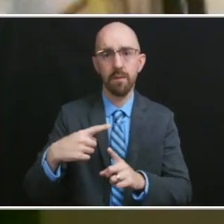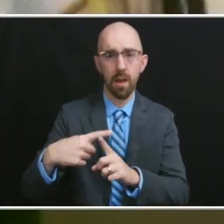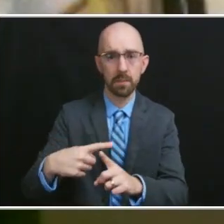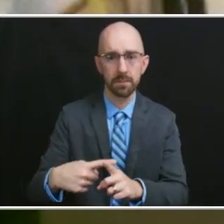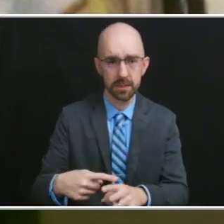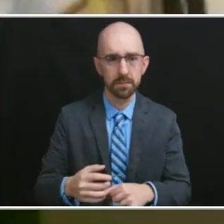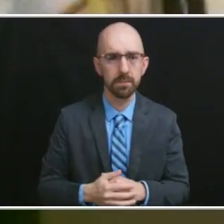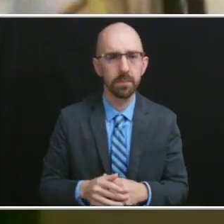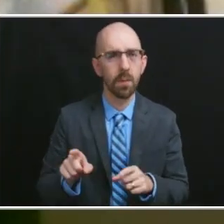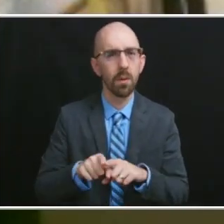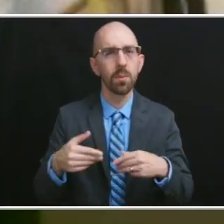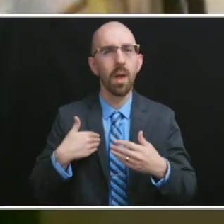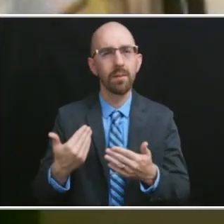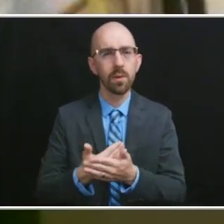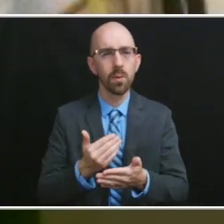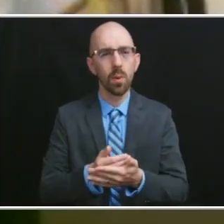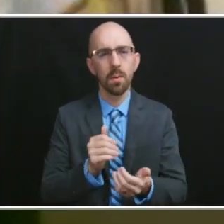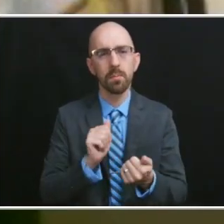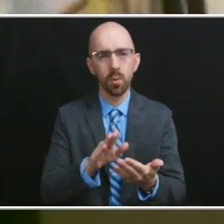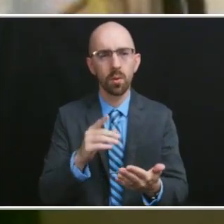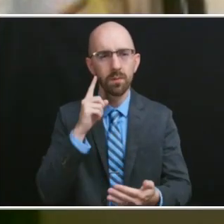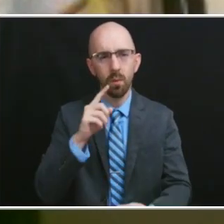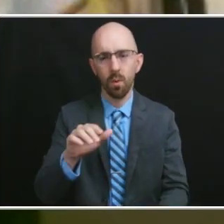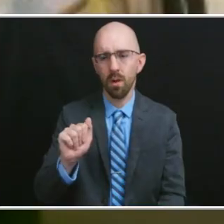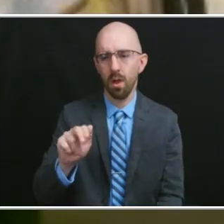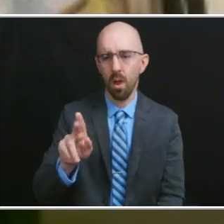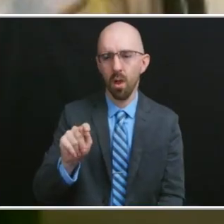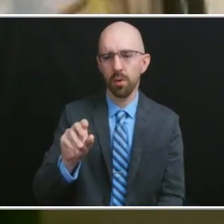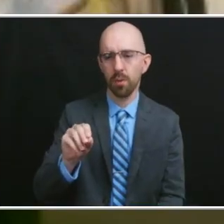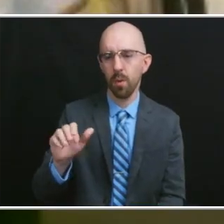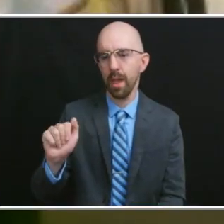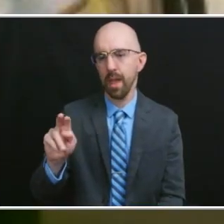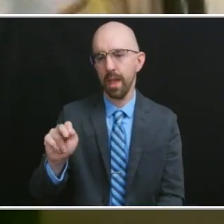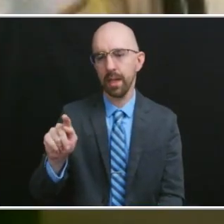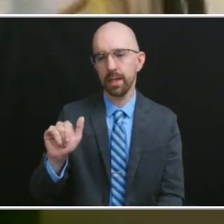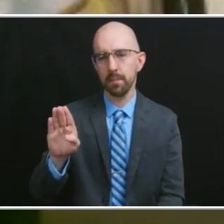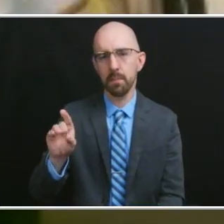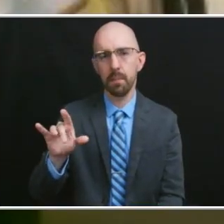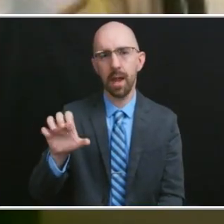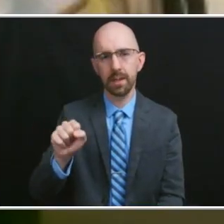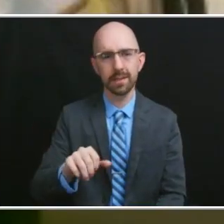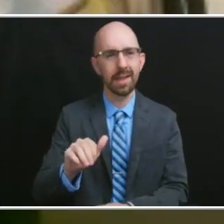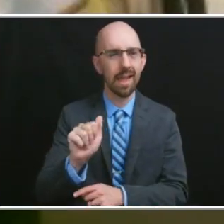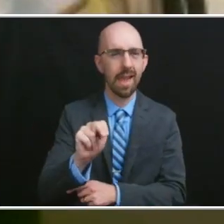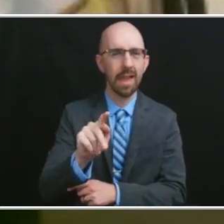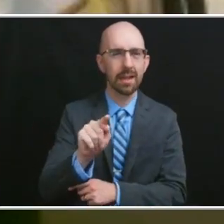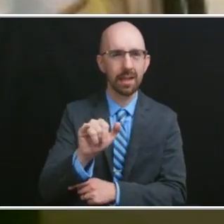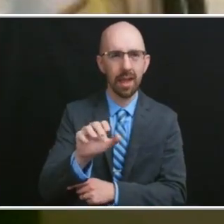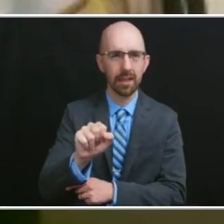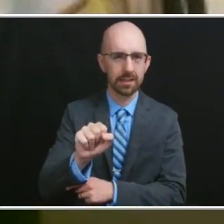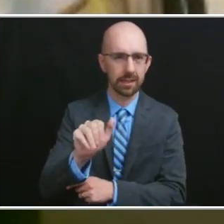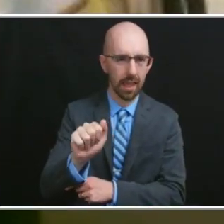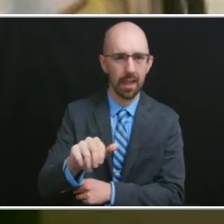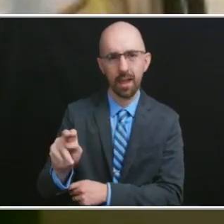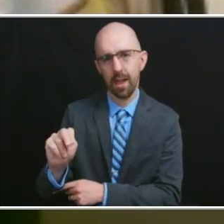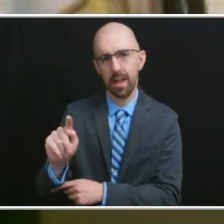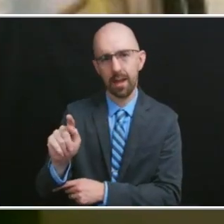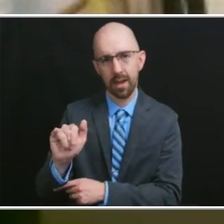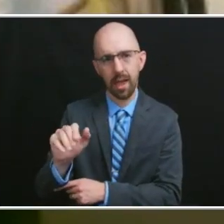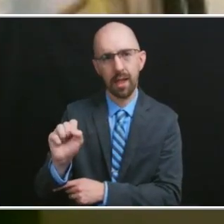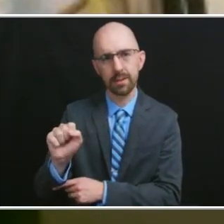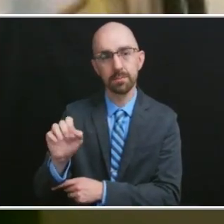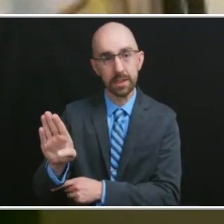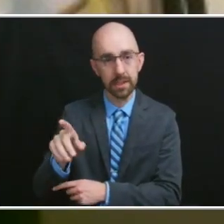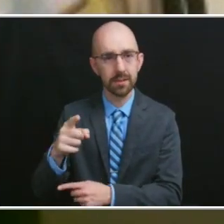new approaches to tackle the autoantibodies, like the anti-SSA and anti-SSB antibodies that are famous and important for the